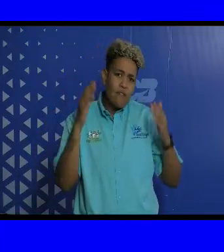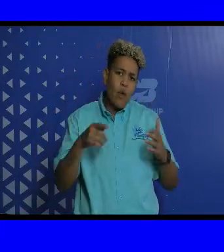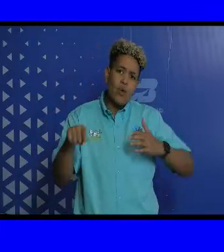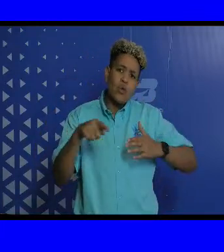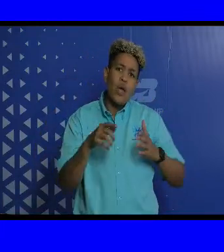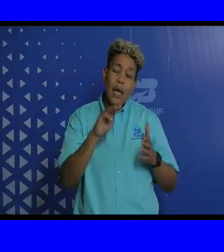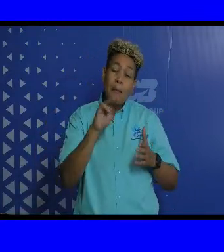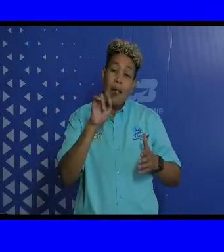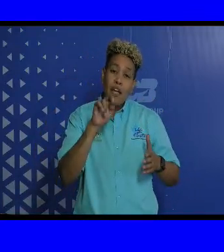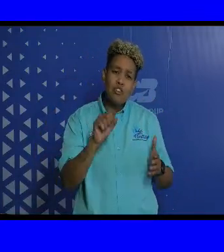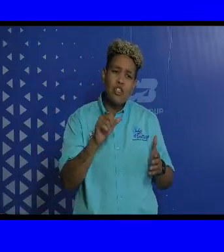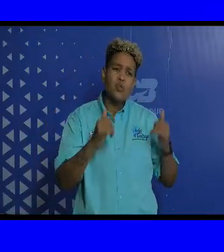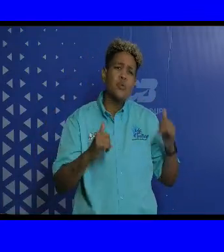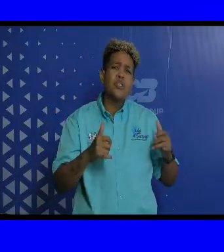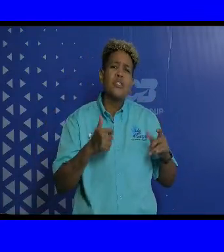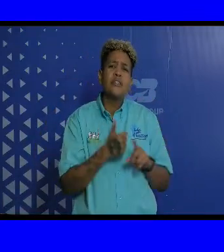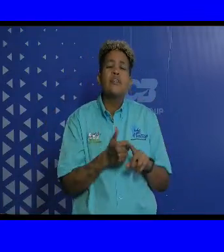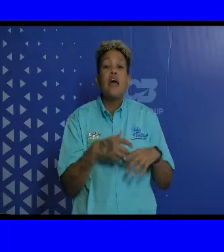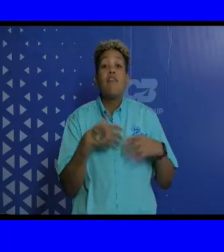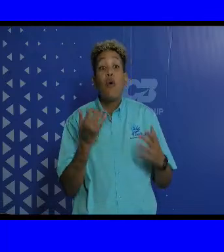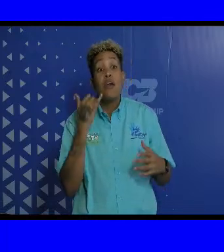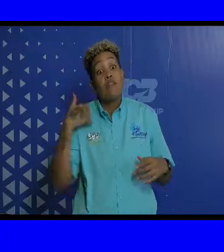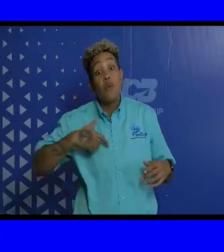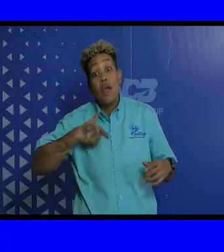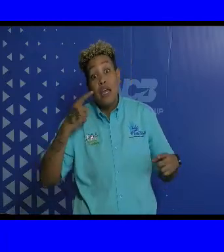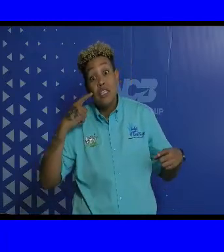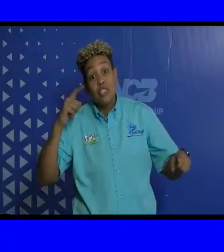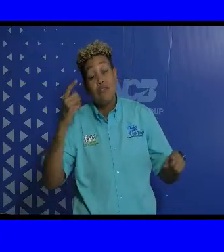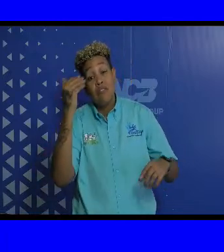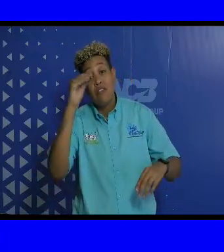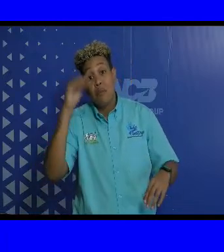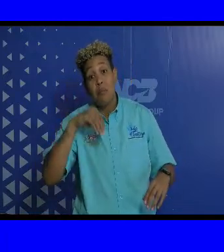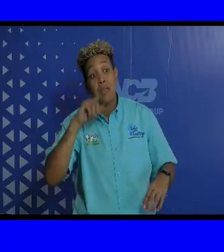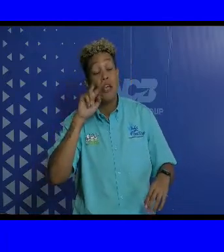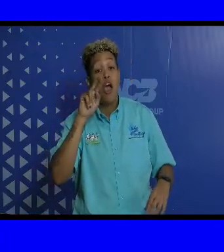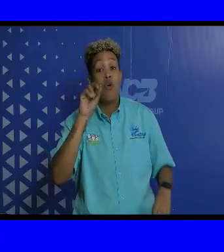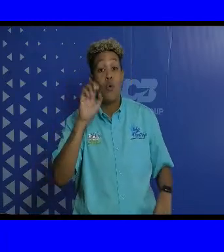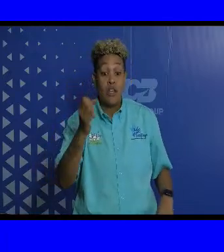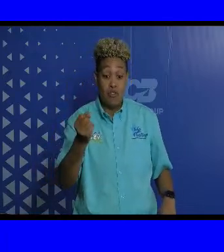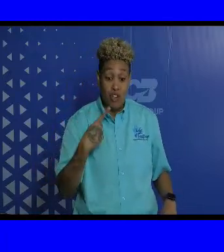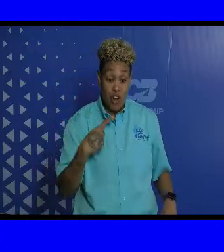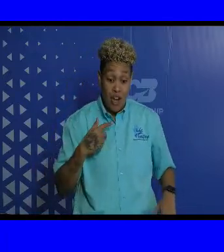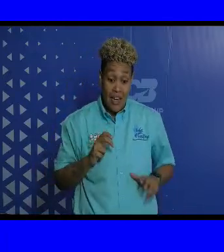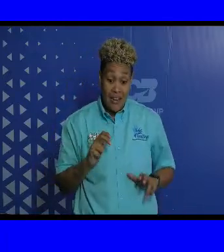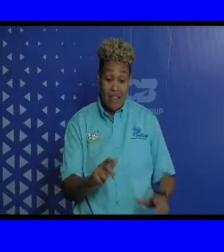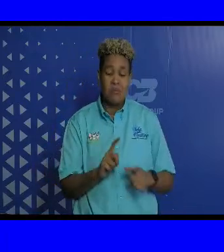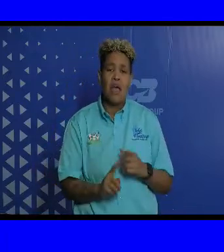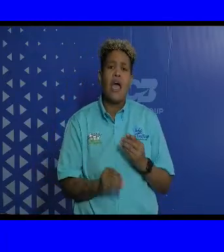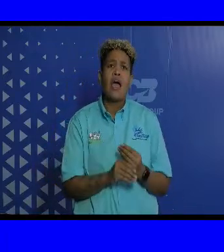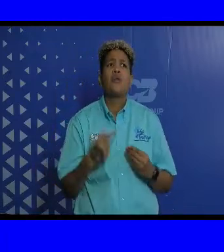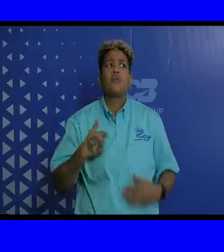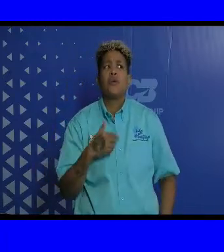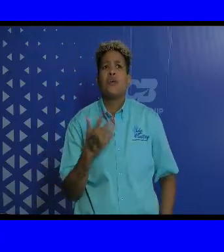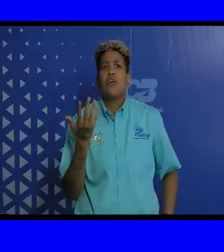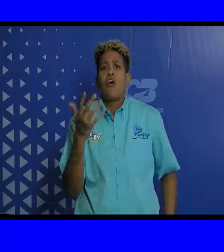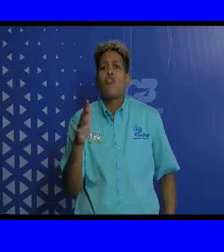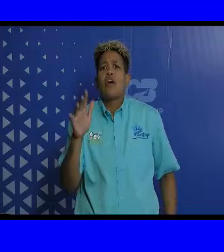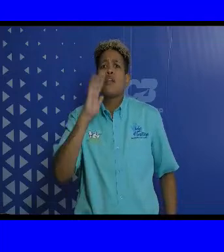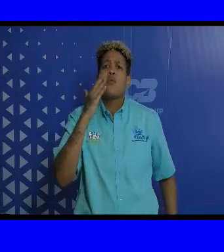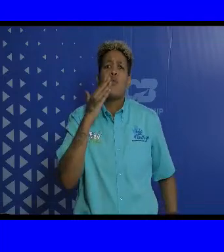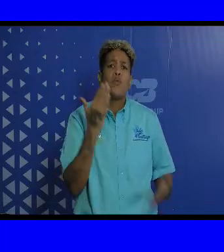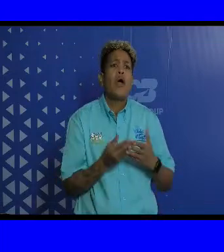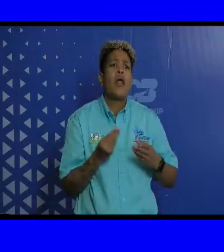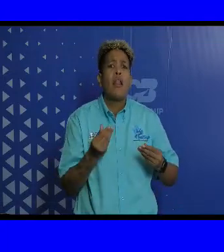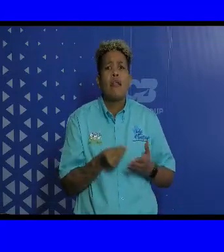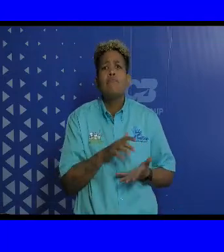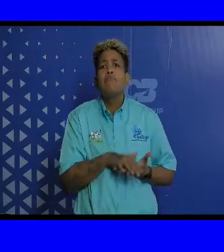those metrics, which is if we're achieving a 15% ROE and we're able to, and we're already well capitalized.